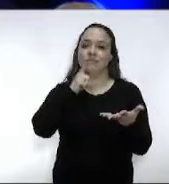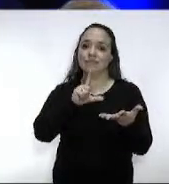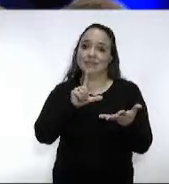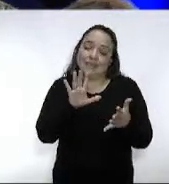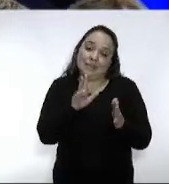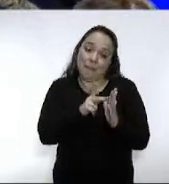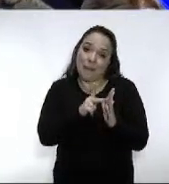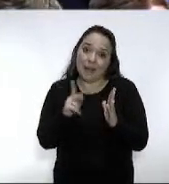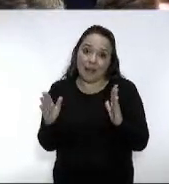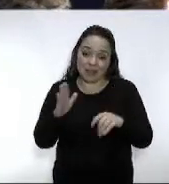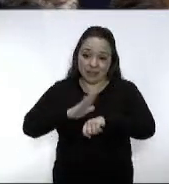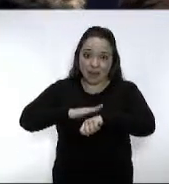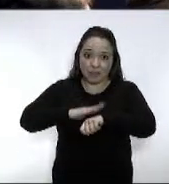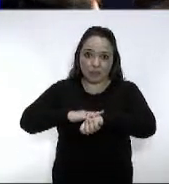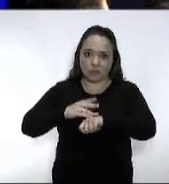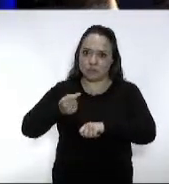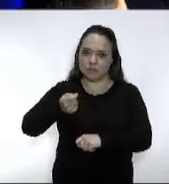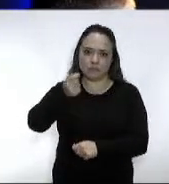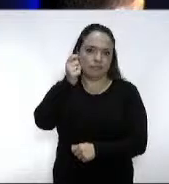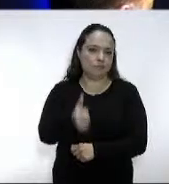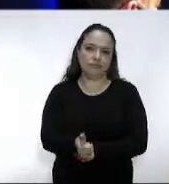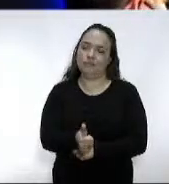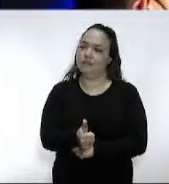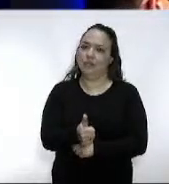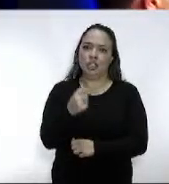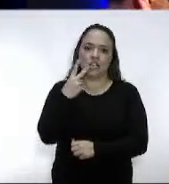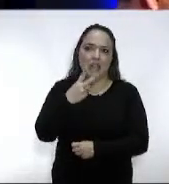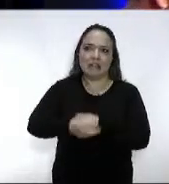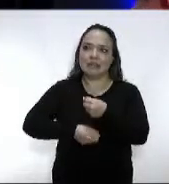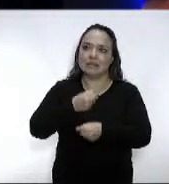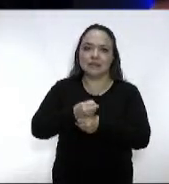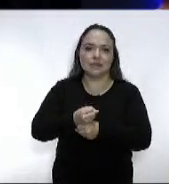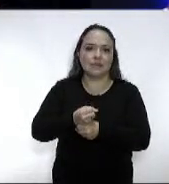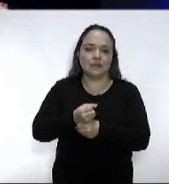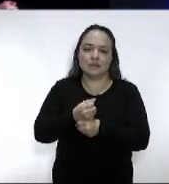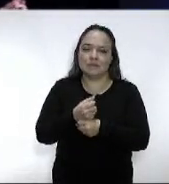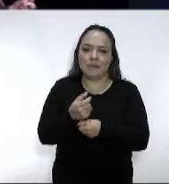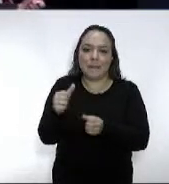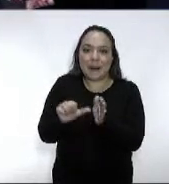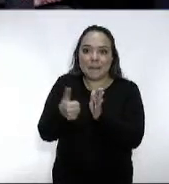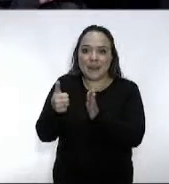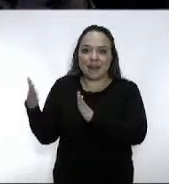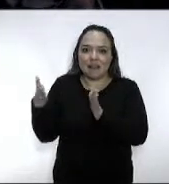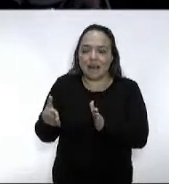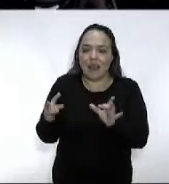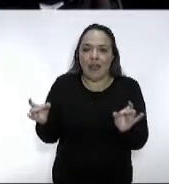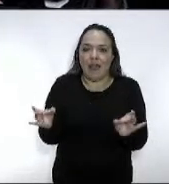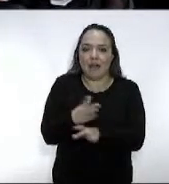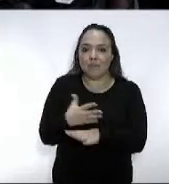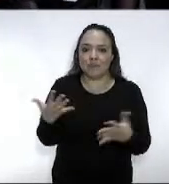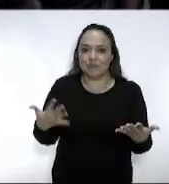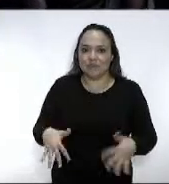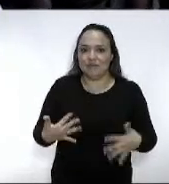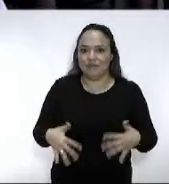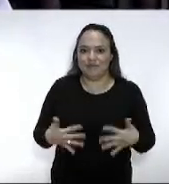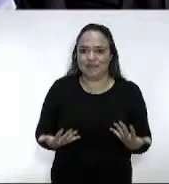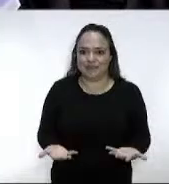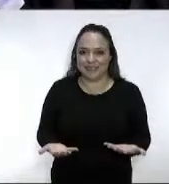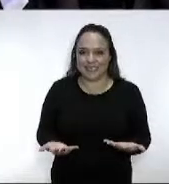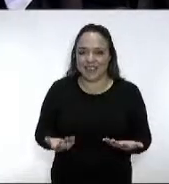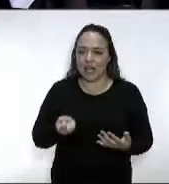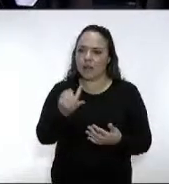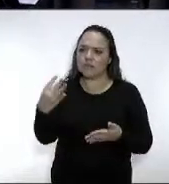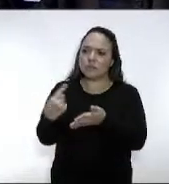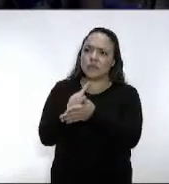privilege of receiving this differentiated from education, and also to retribute for the developing of our society.